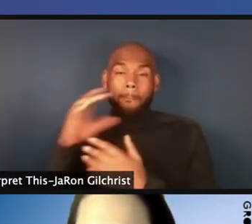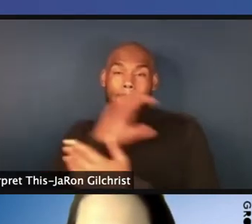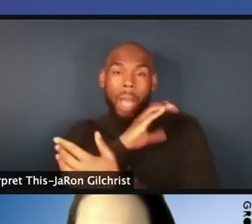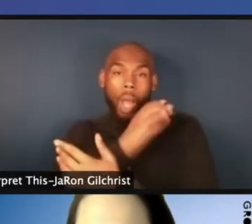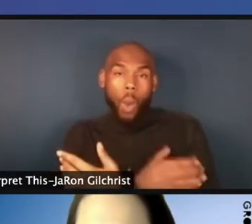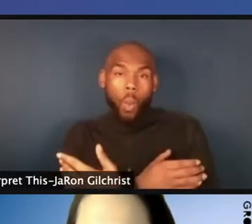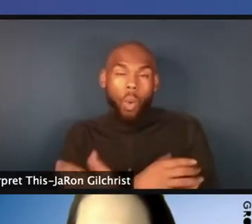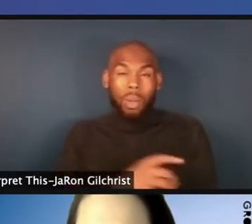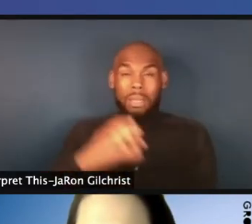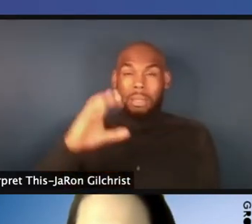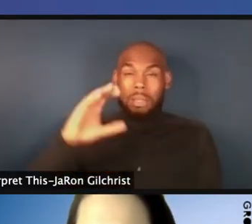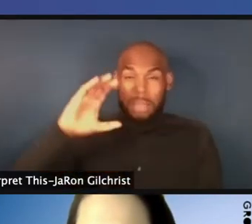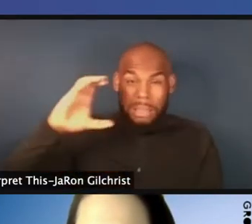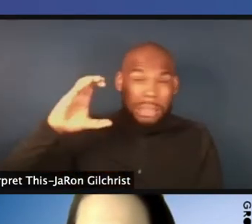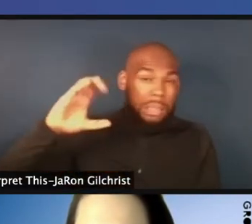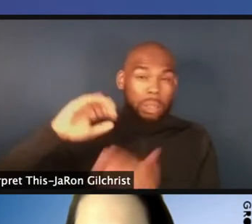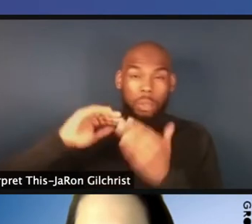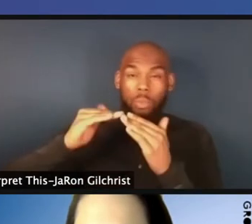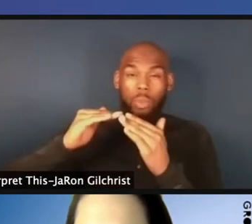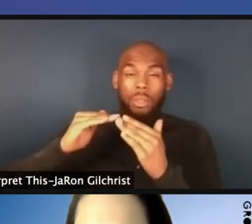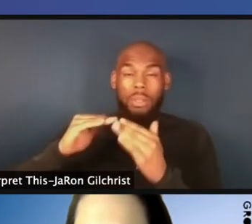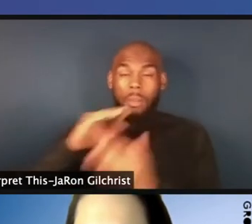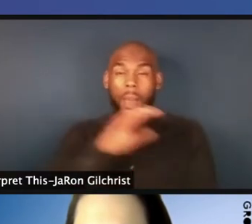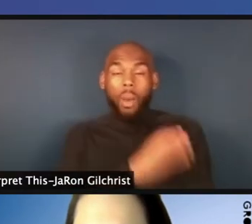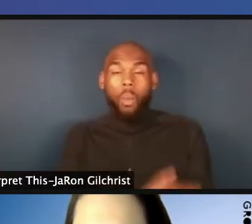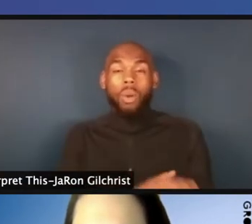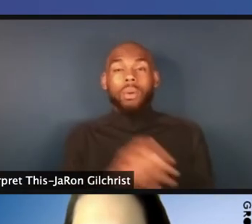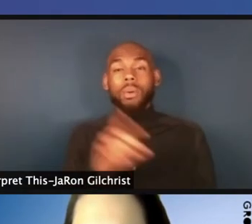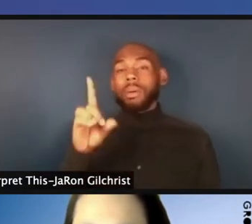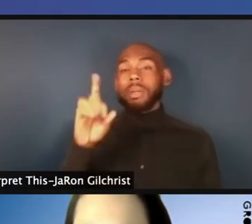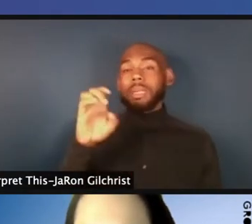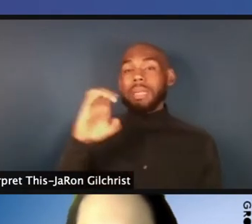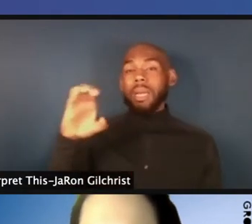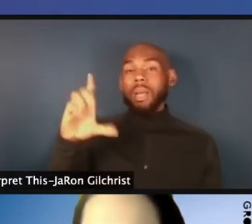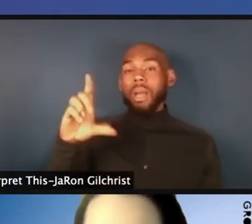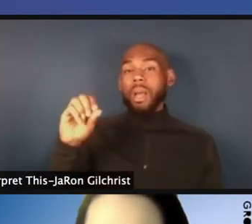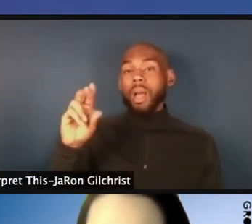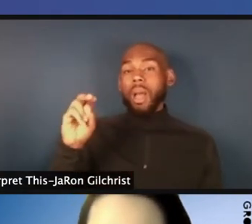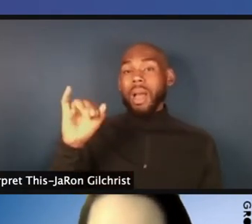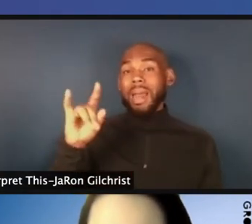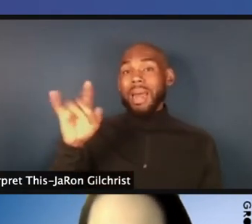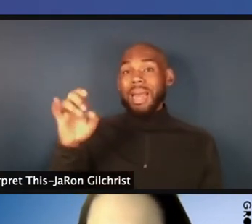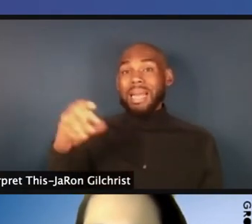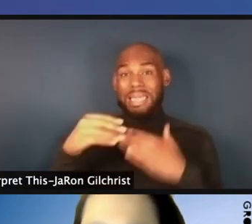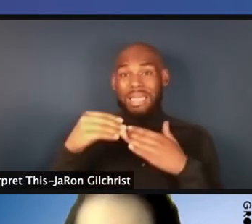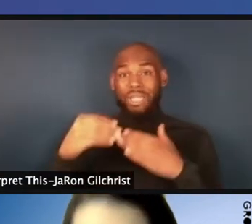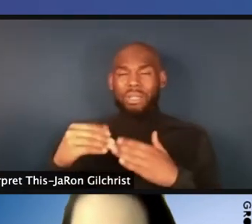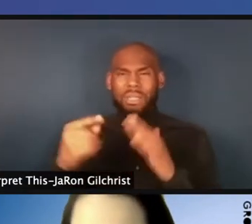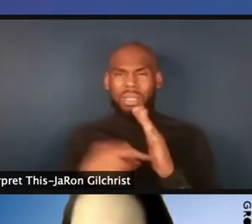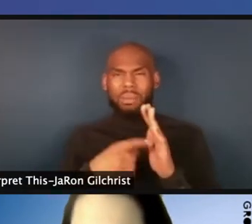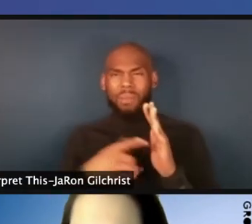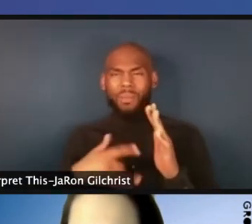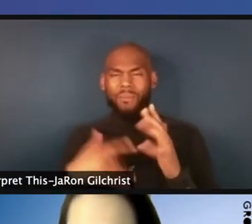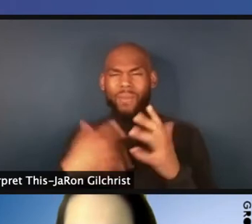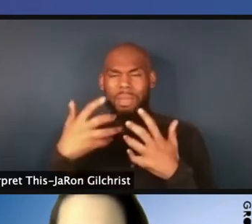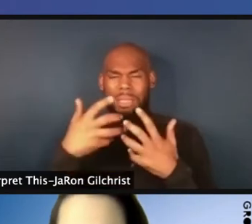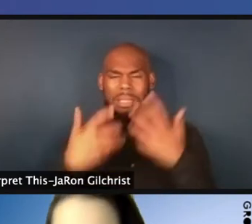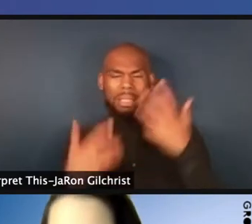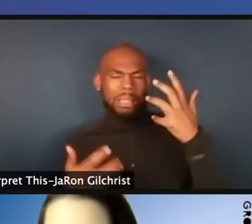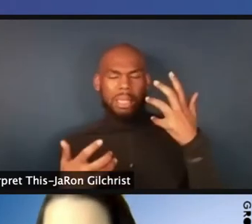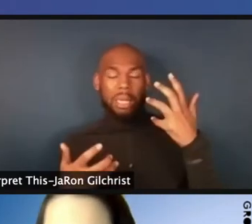like decolonized leadership, there tends to be sometimes be a disconnect between the, okay, I with the power am going to share some, but I'm going